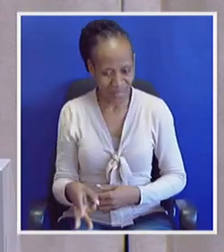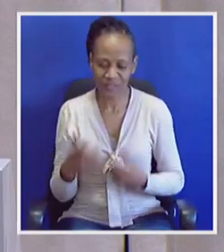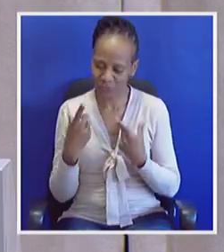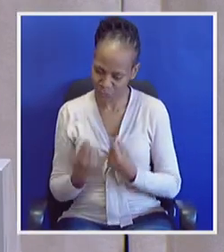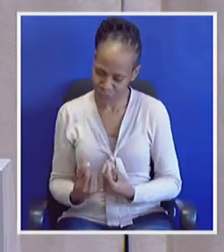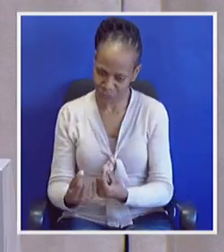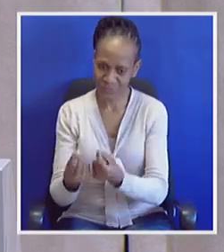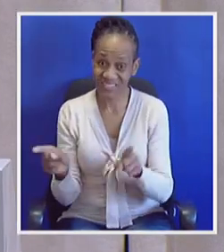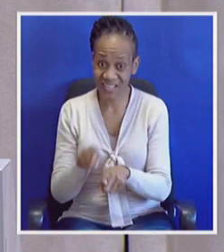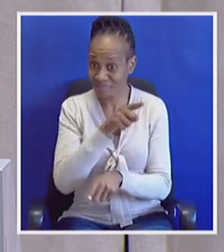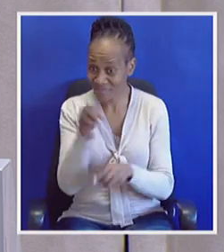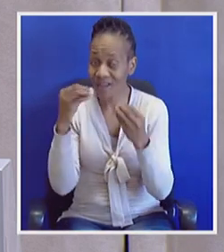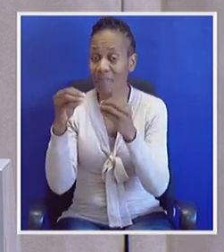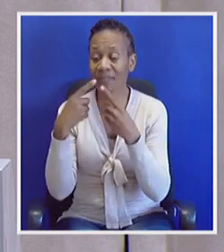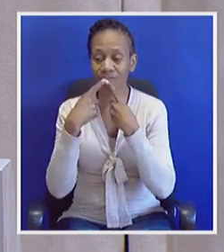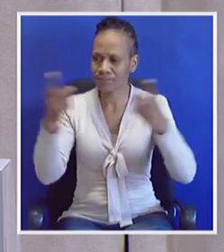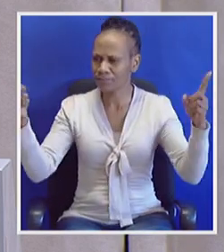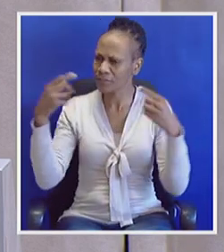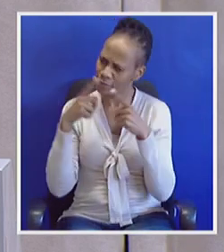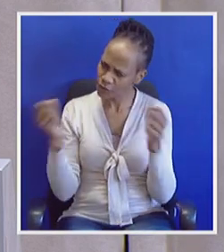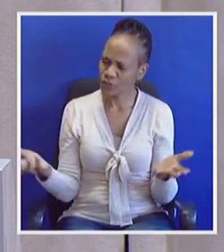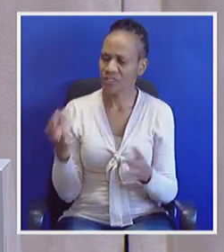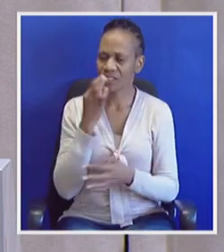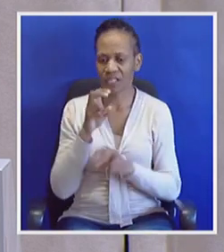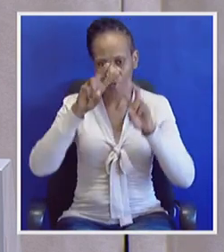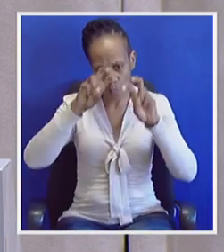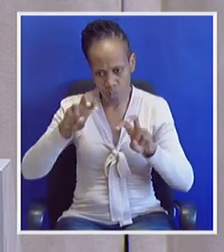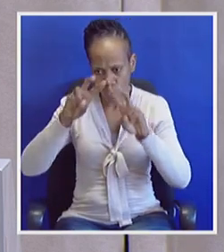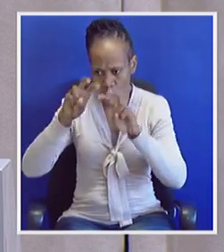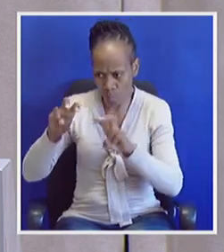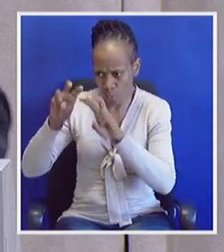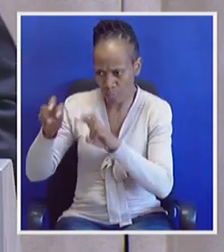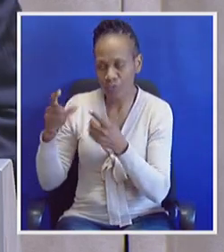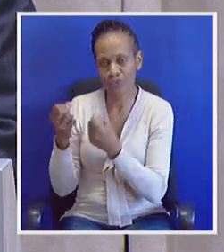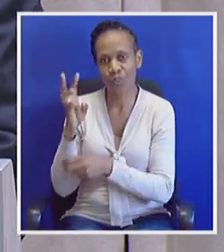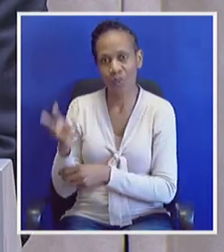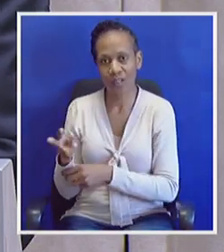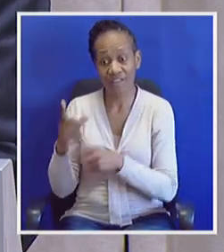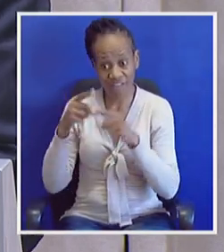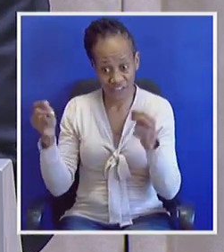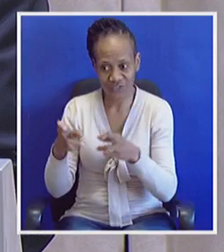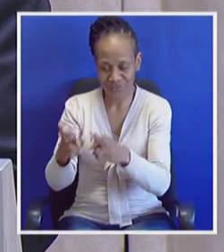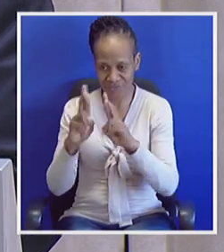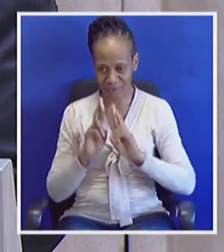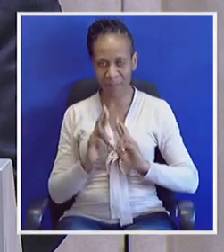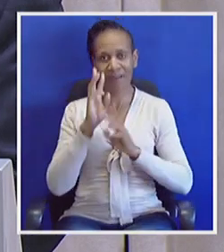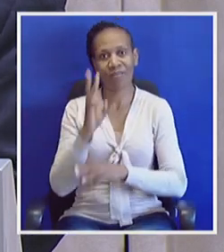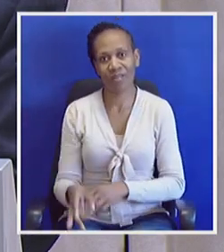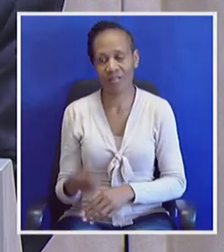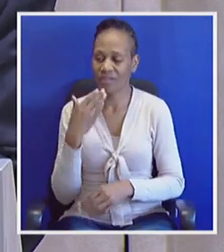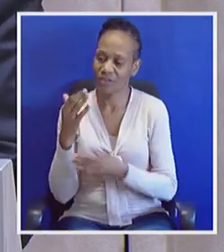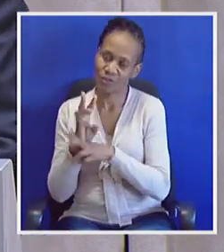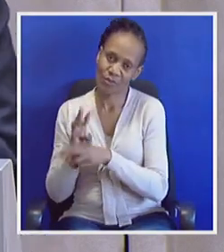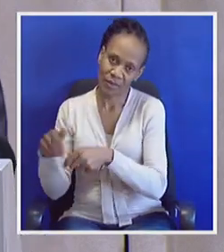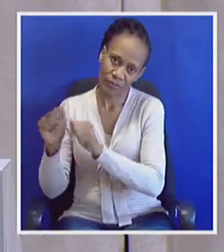so publicly, be able to investigate these matters and give us an outcome. Thank you very much, Madam